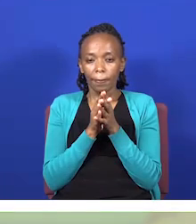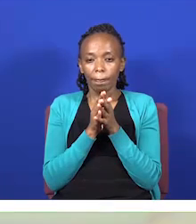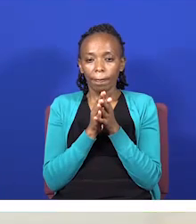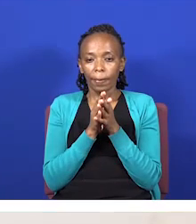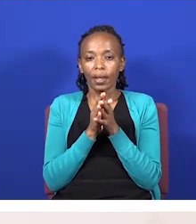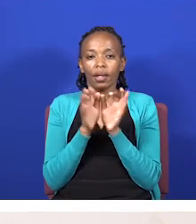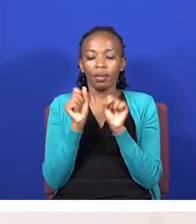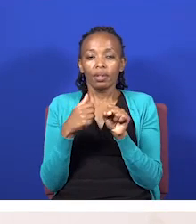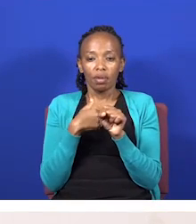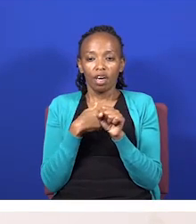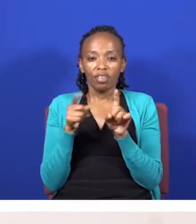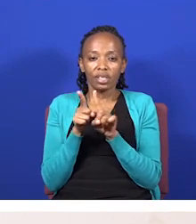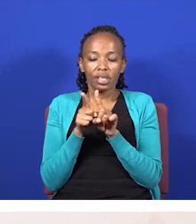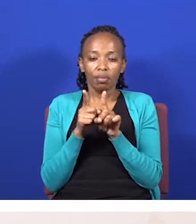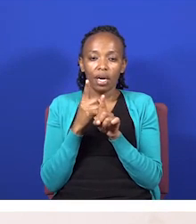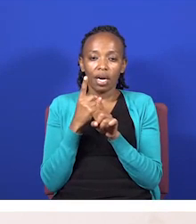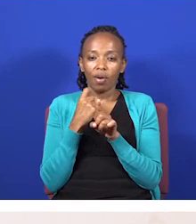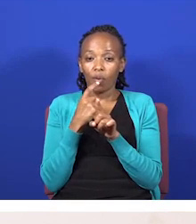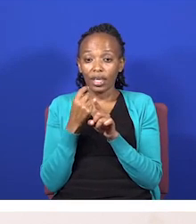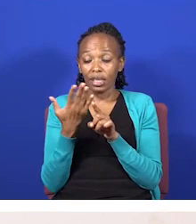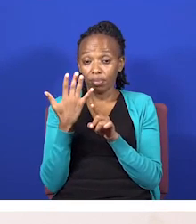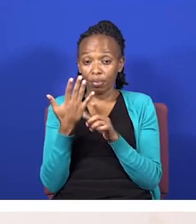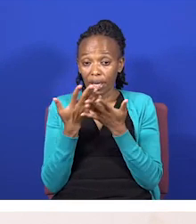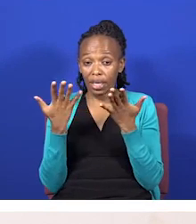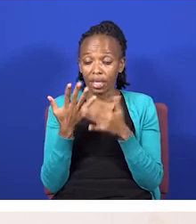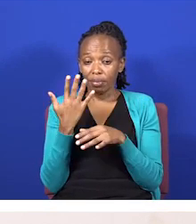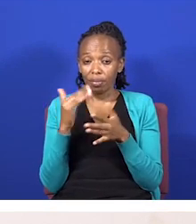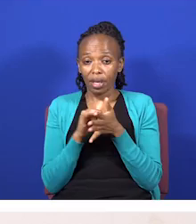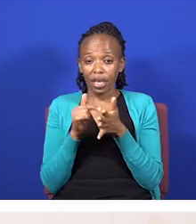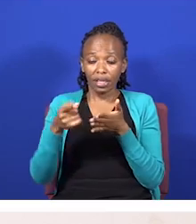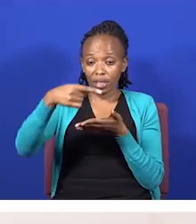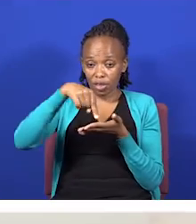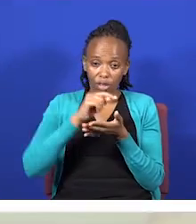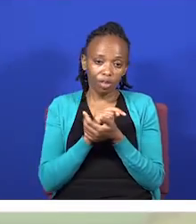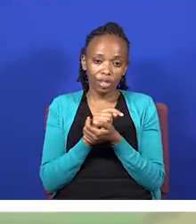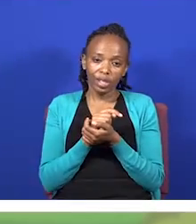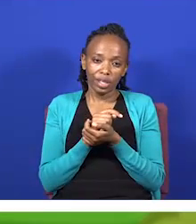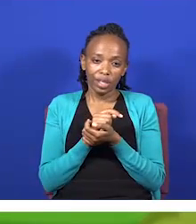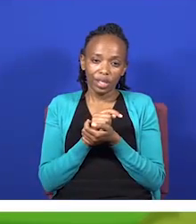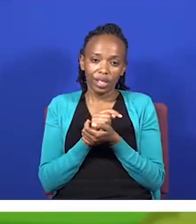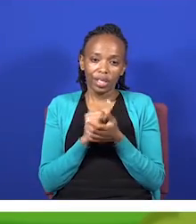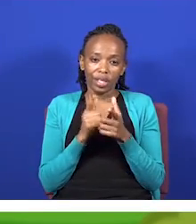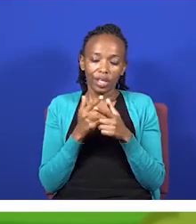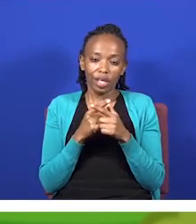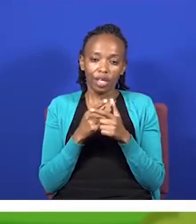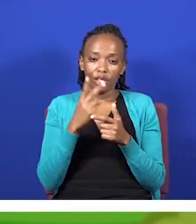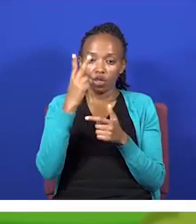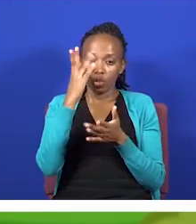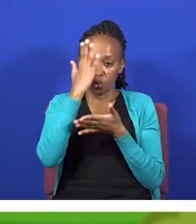You can have even a white paper, any paper that looks round like a clock. And two arcs like